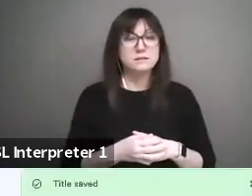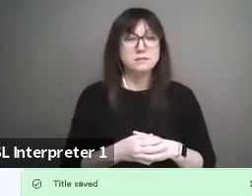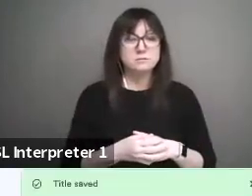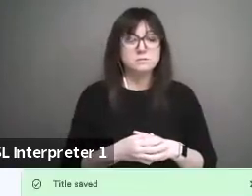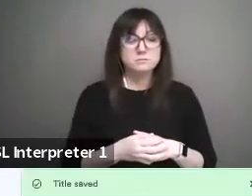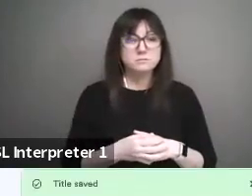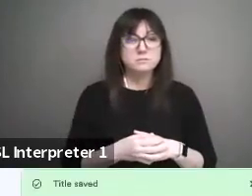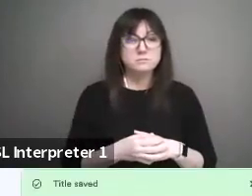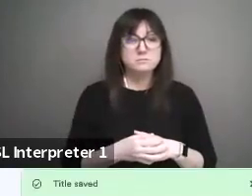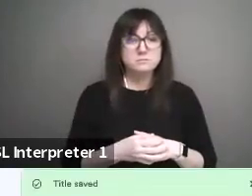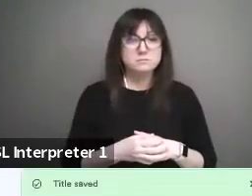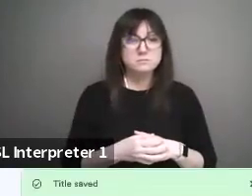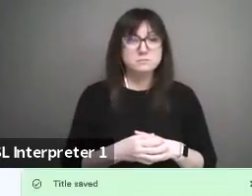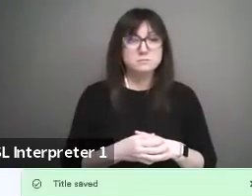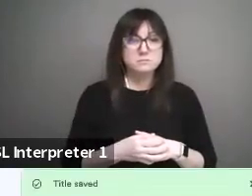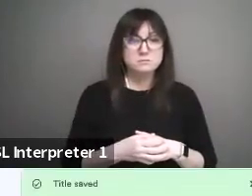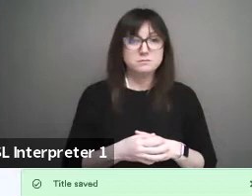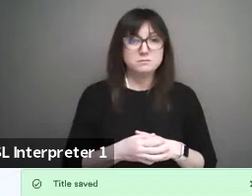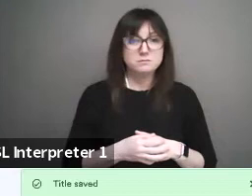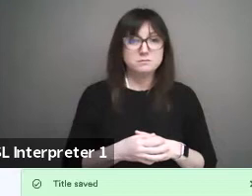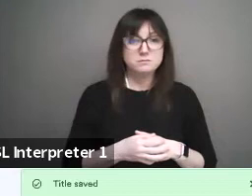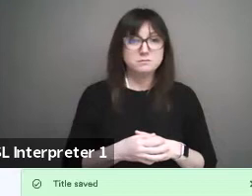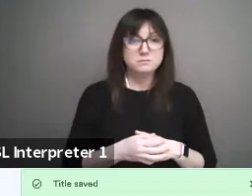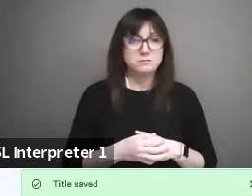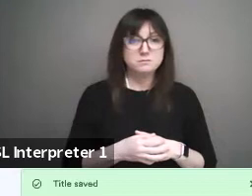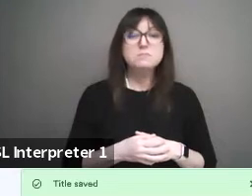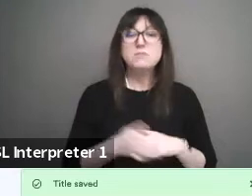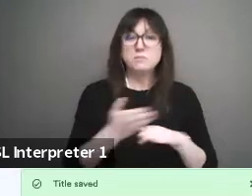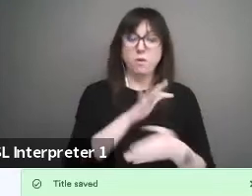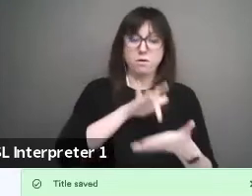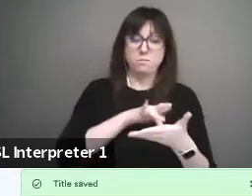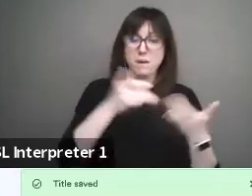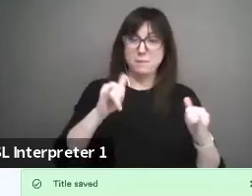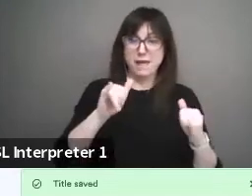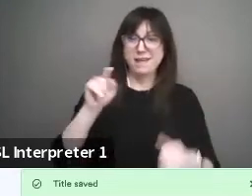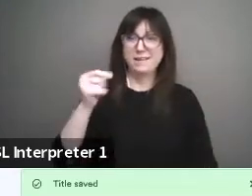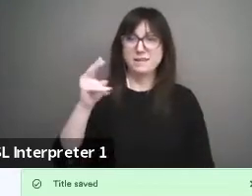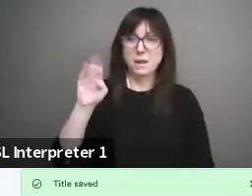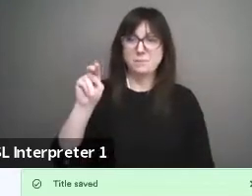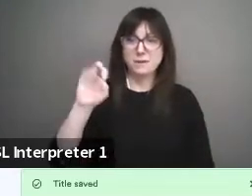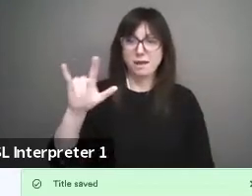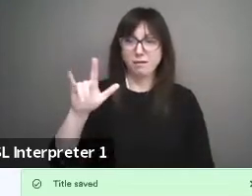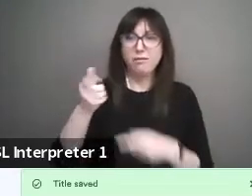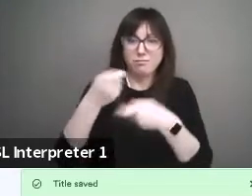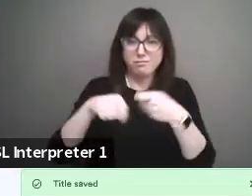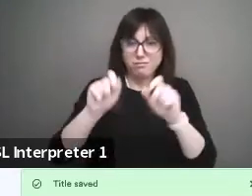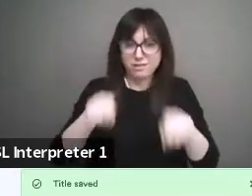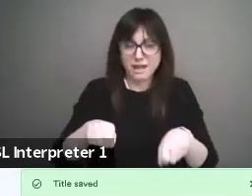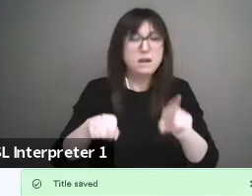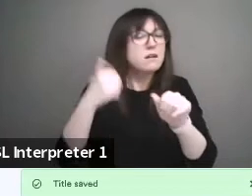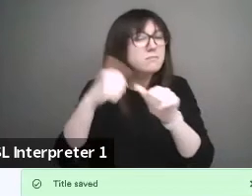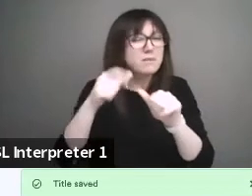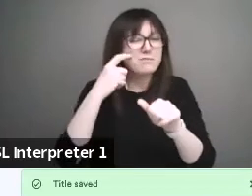I can change the image someone sees before they click play. Now, keep in mind, I just only